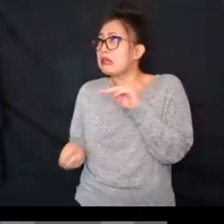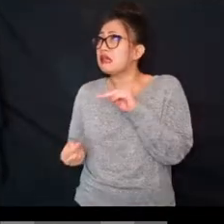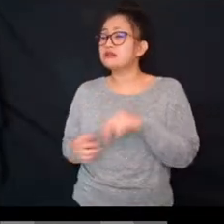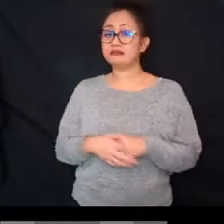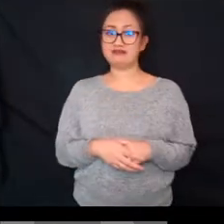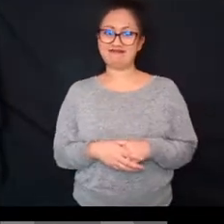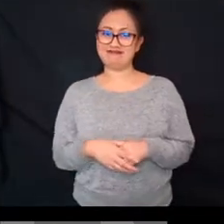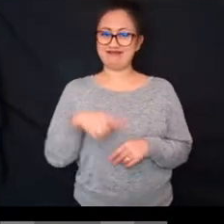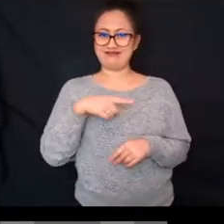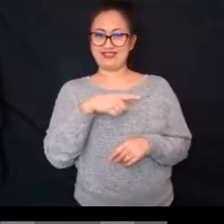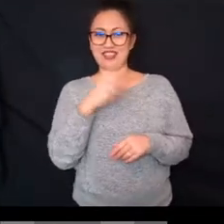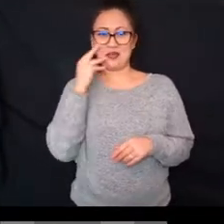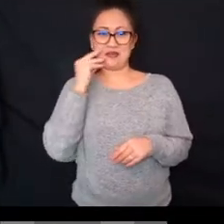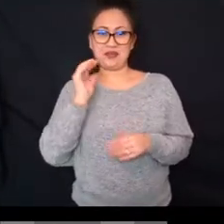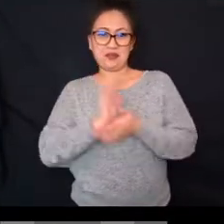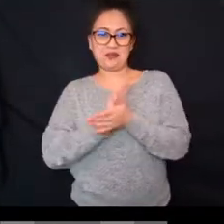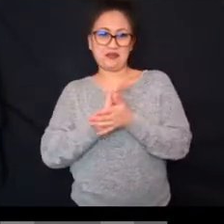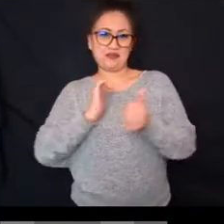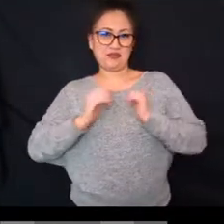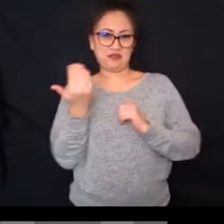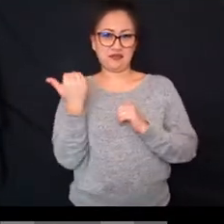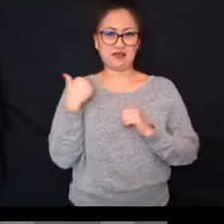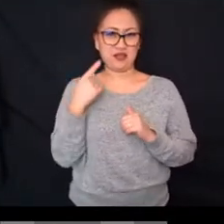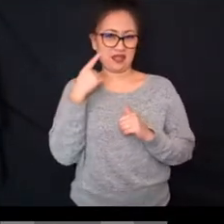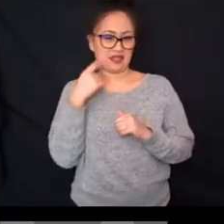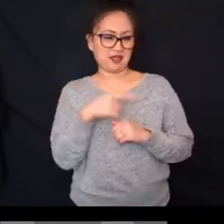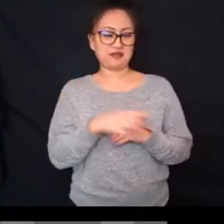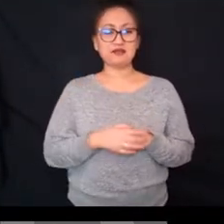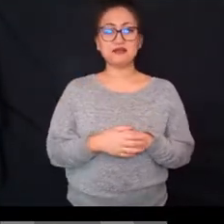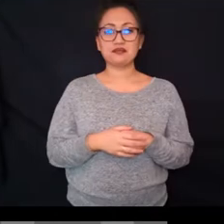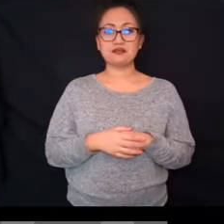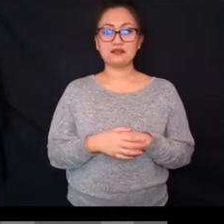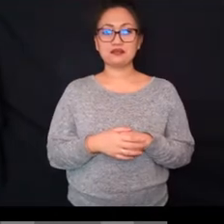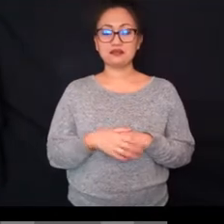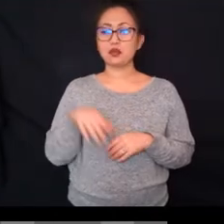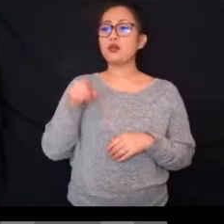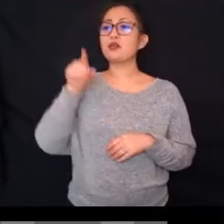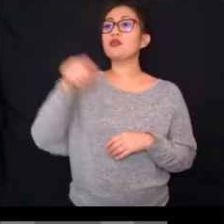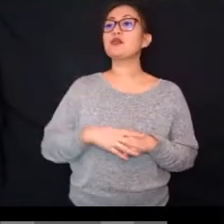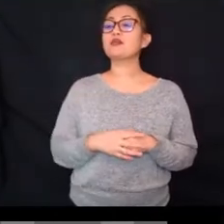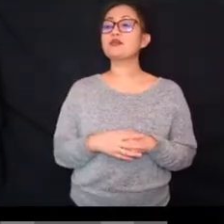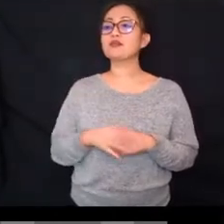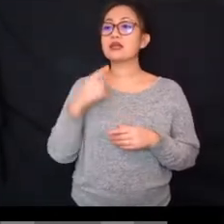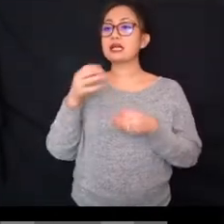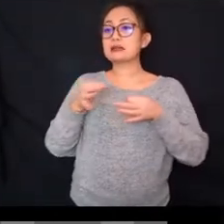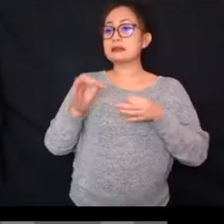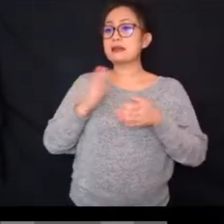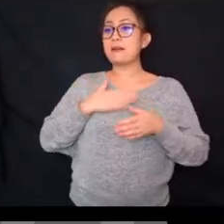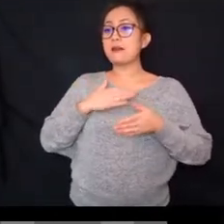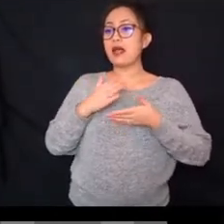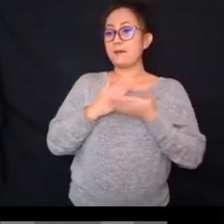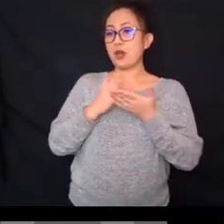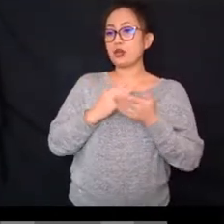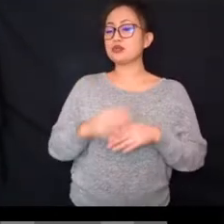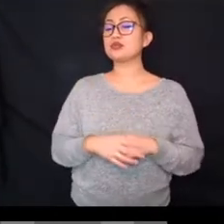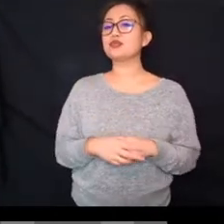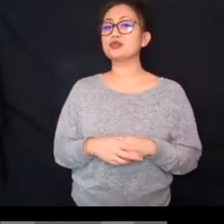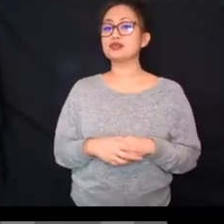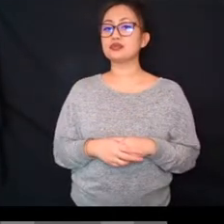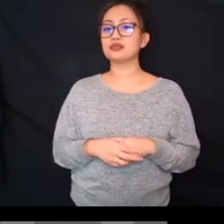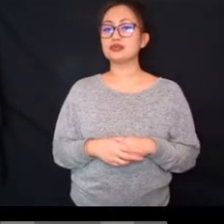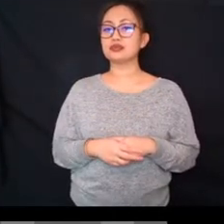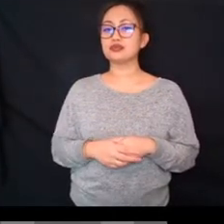movie before, I think. All right. Miss Kennedy, tell me about my parts. Yeah, 3 over there and 2 over there.